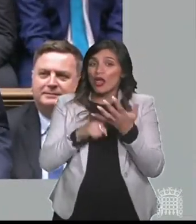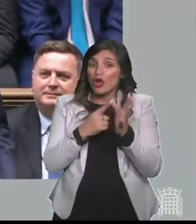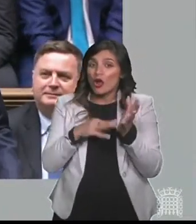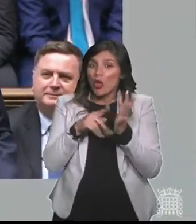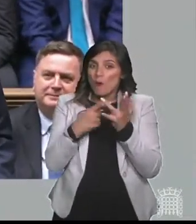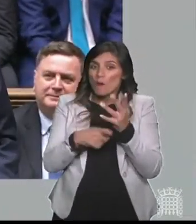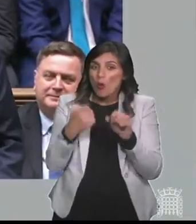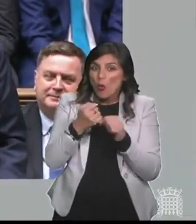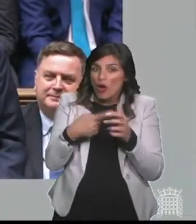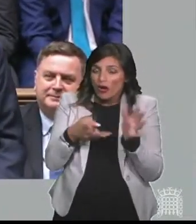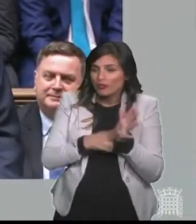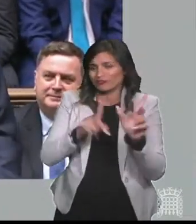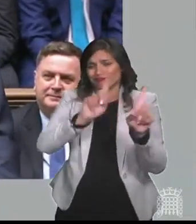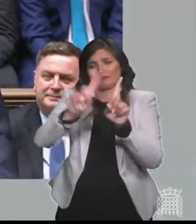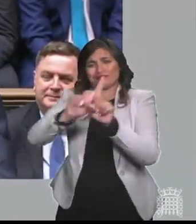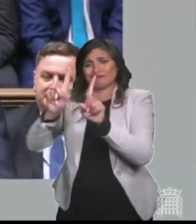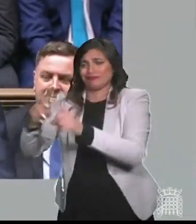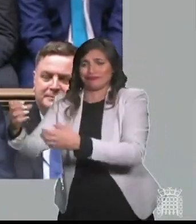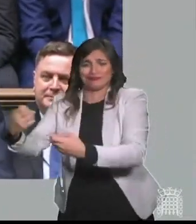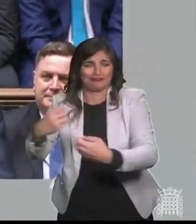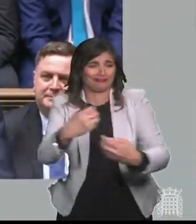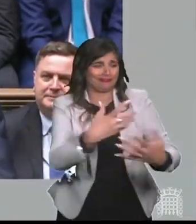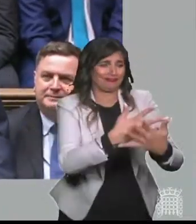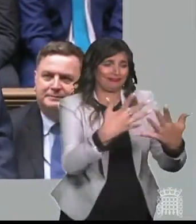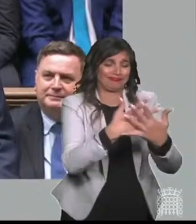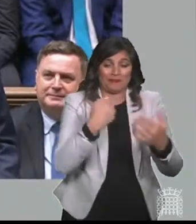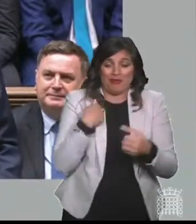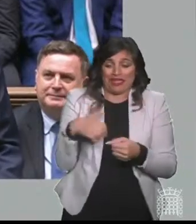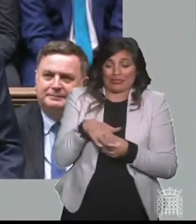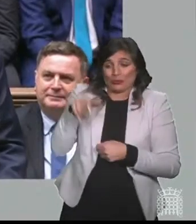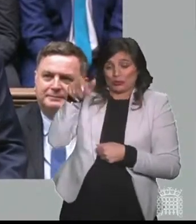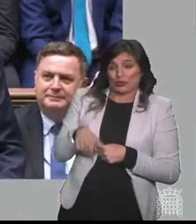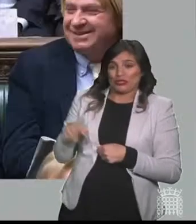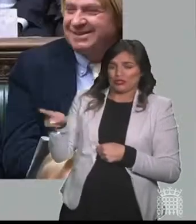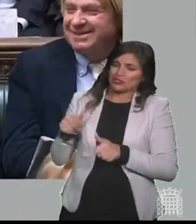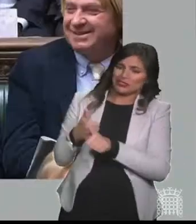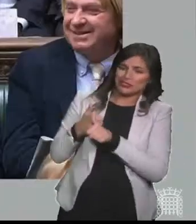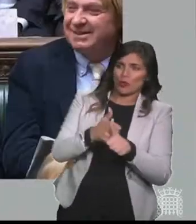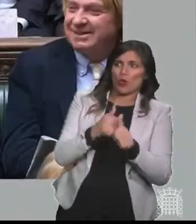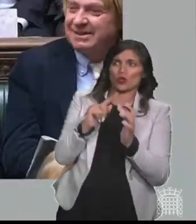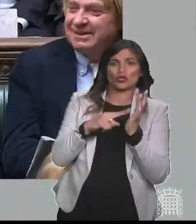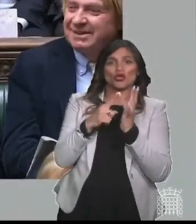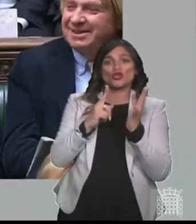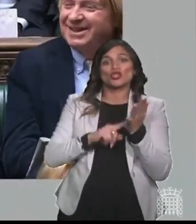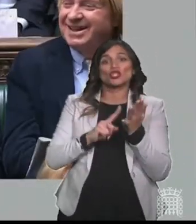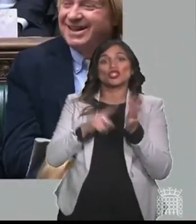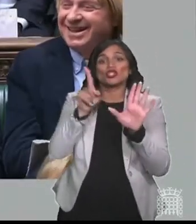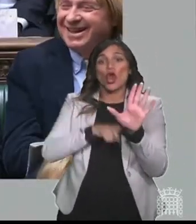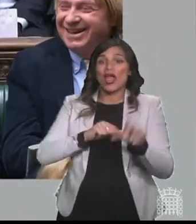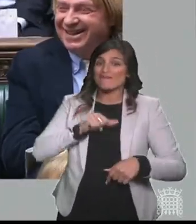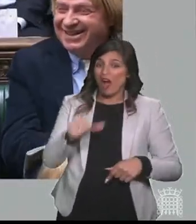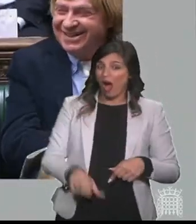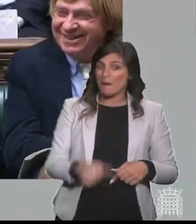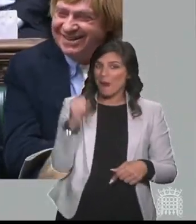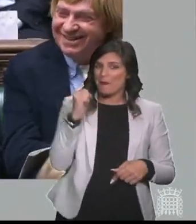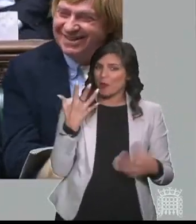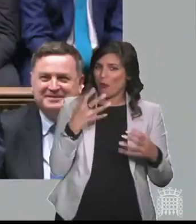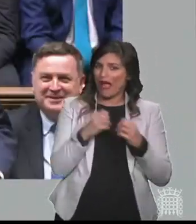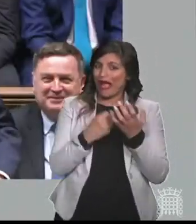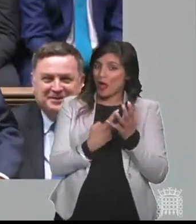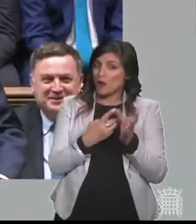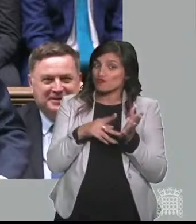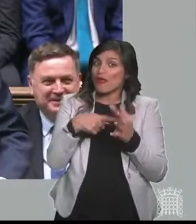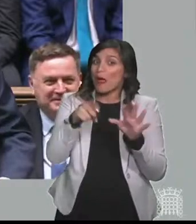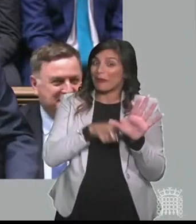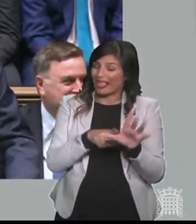in my own constituency to Councillor Jane Austen, who is a big supporter of the Jolly Farmer pub in Bramley, and